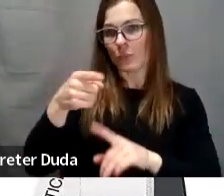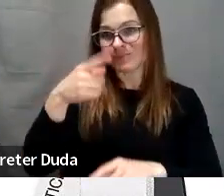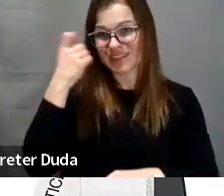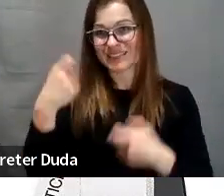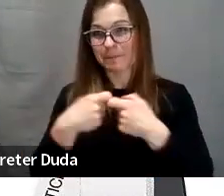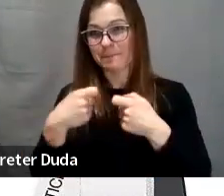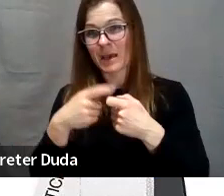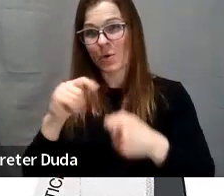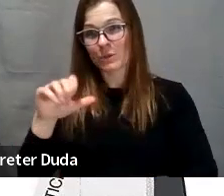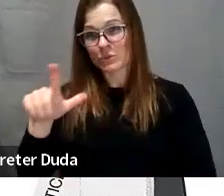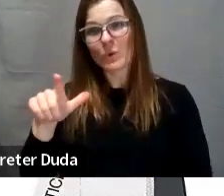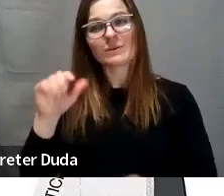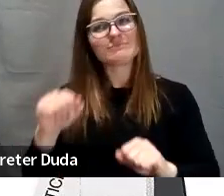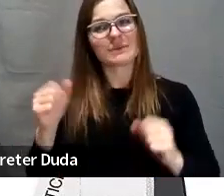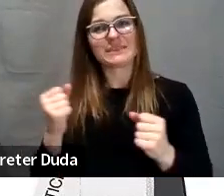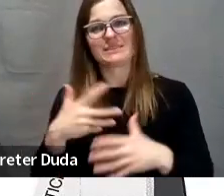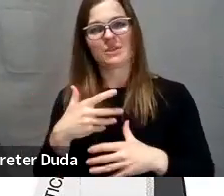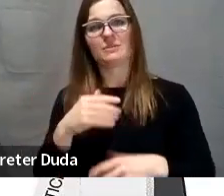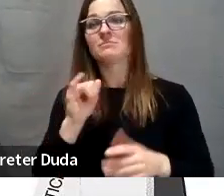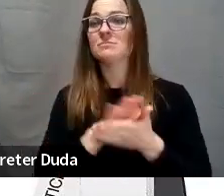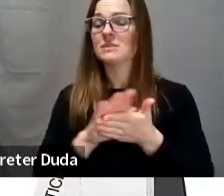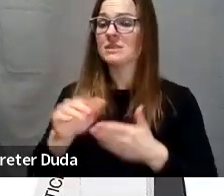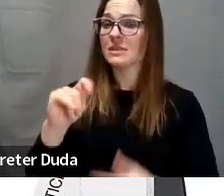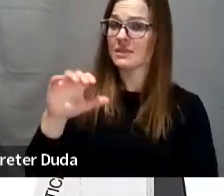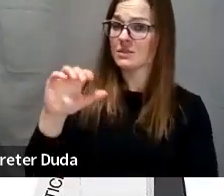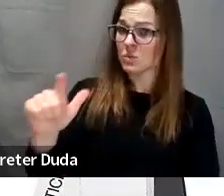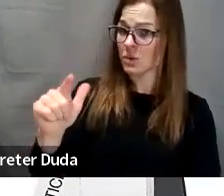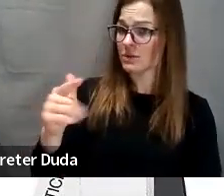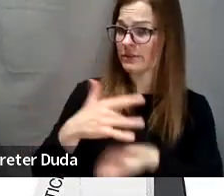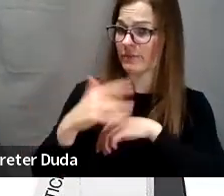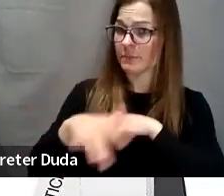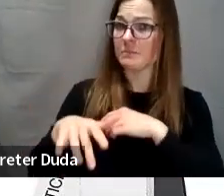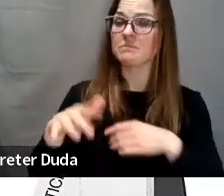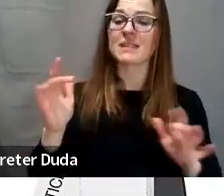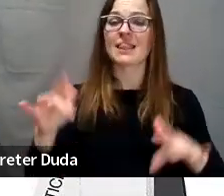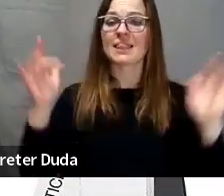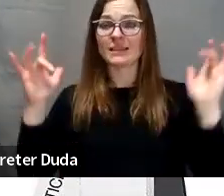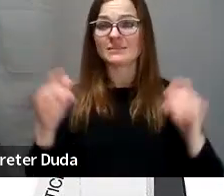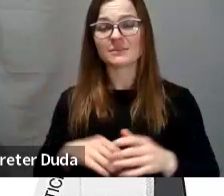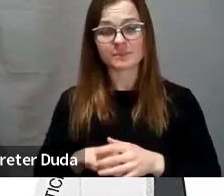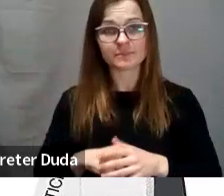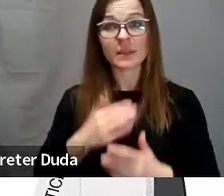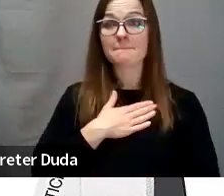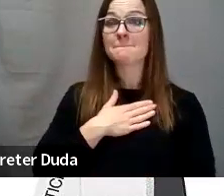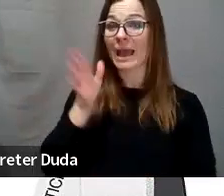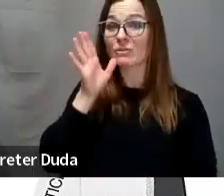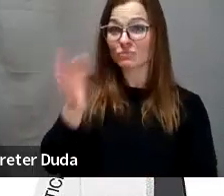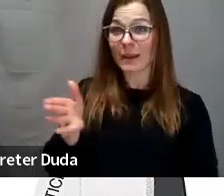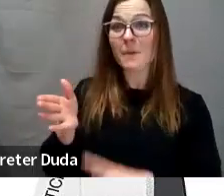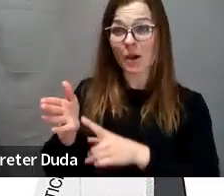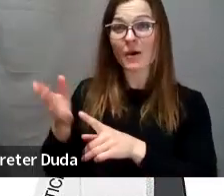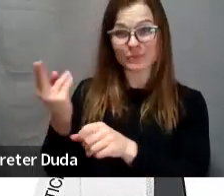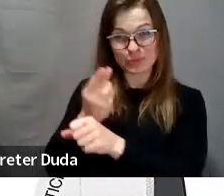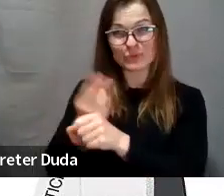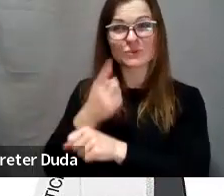yeah, that's a nice little tool to have around, super lightweight. My grandma used this to like do a bunch of